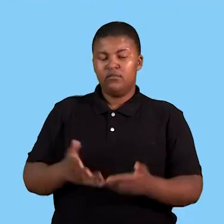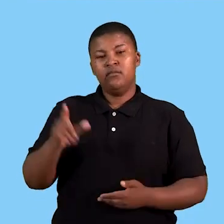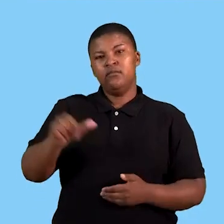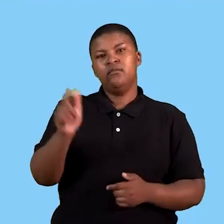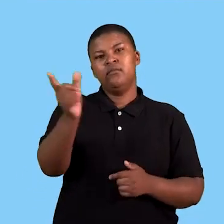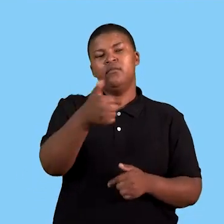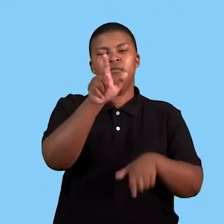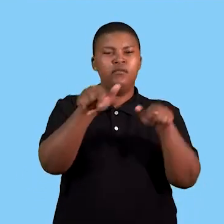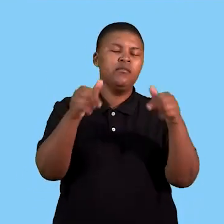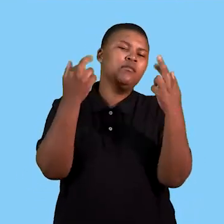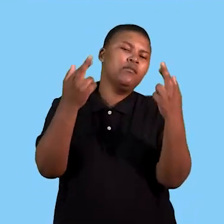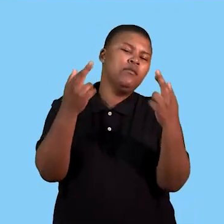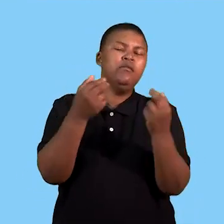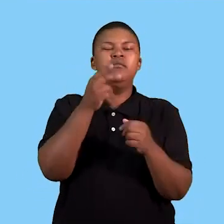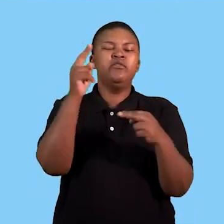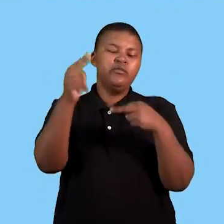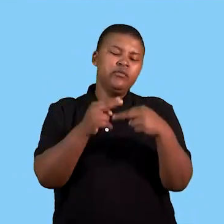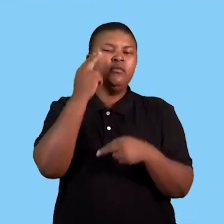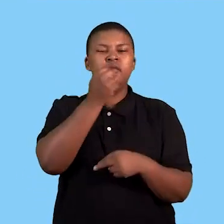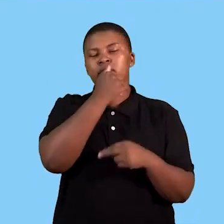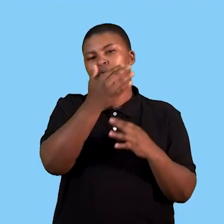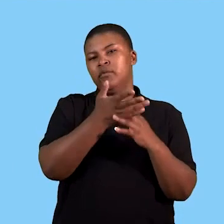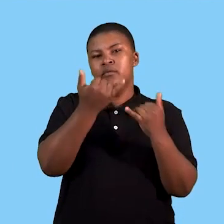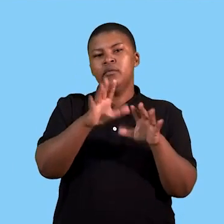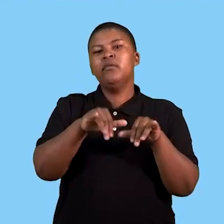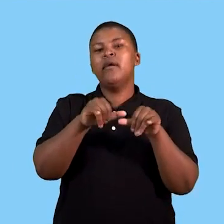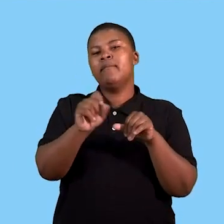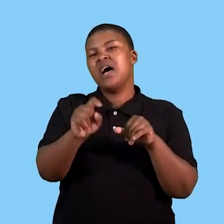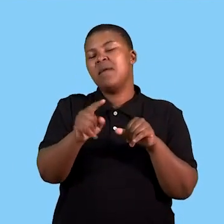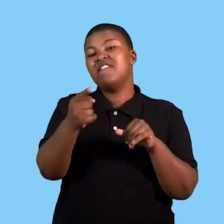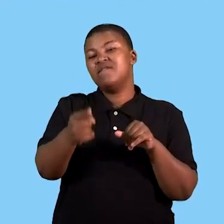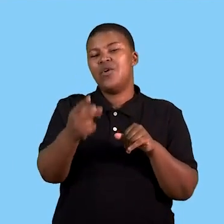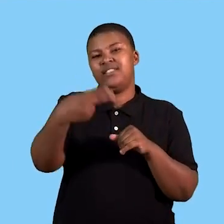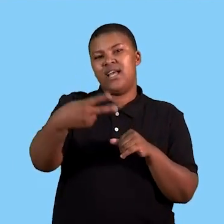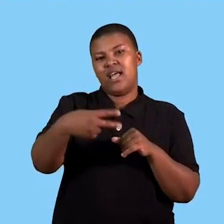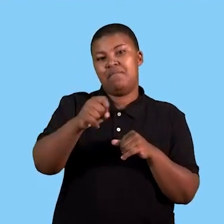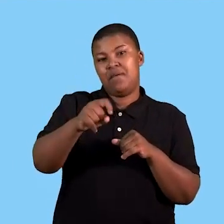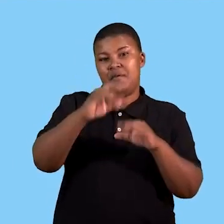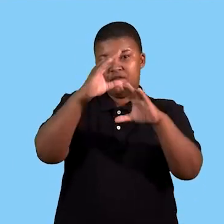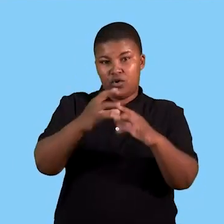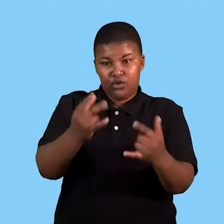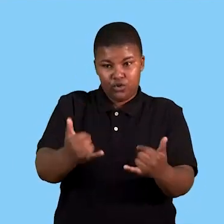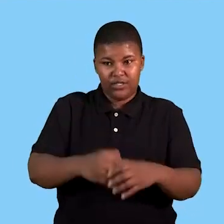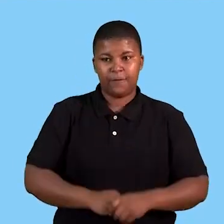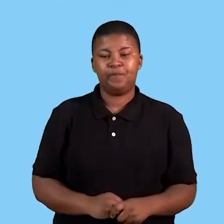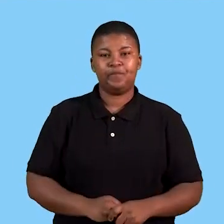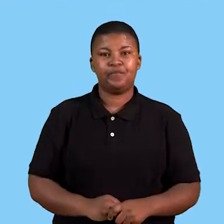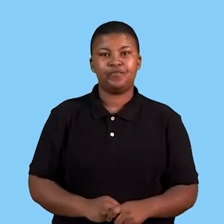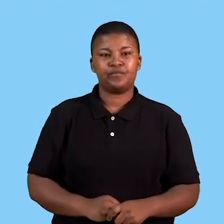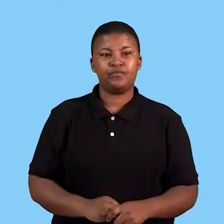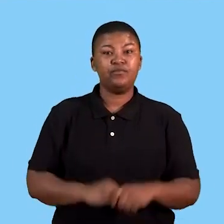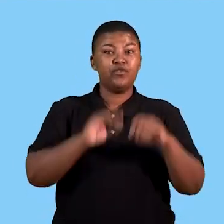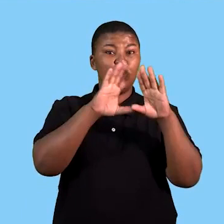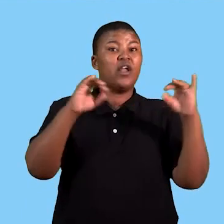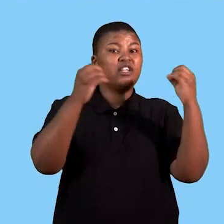Welcome back, everybody. I hope you had a short and nice break. So let's move on to our second component for today, and that